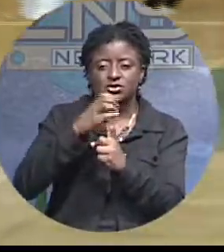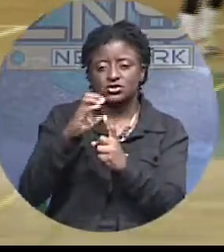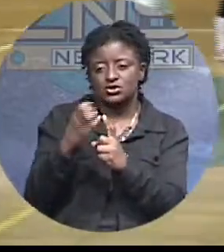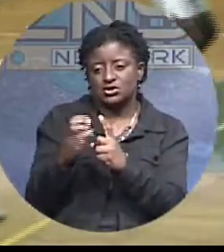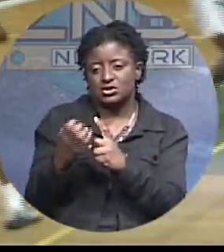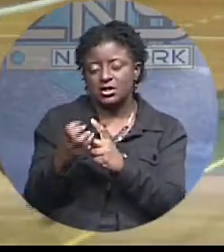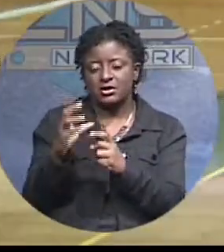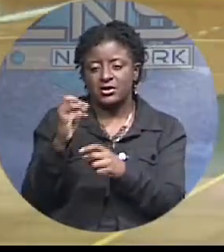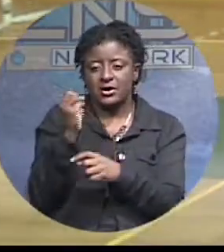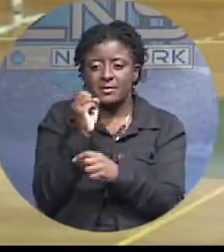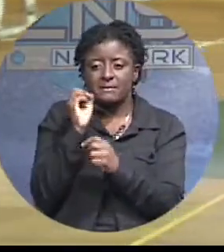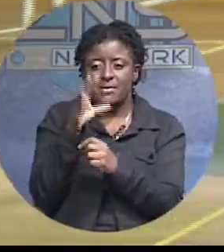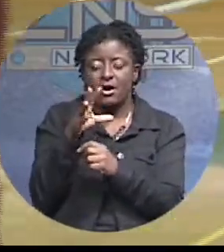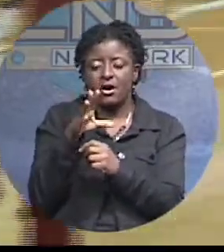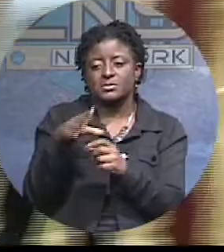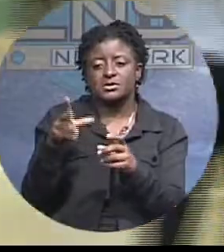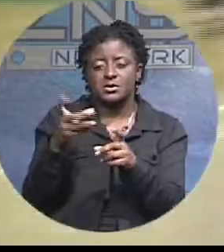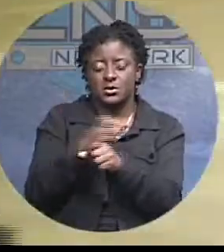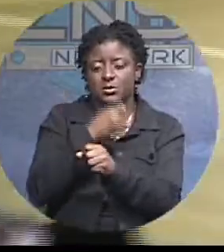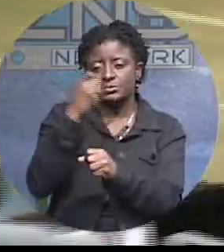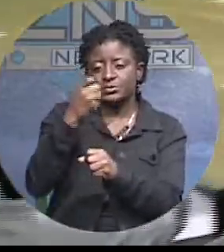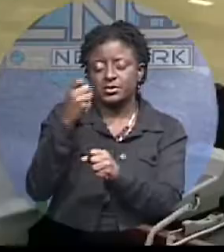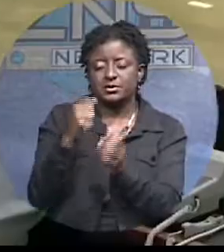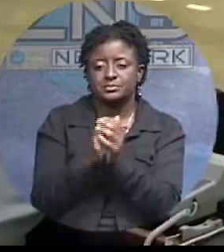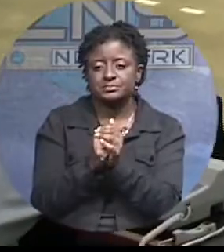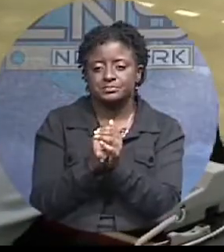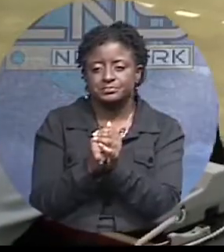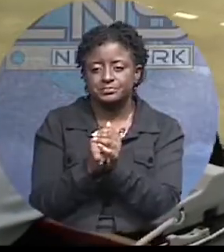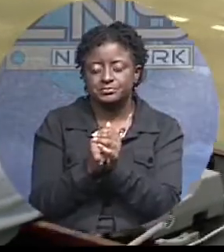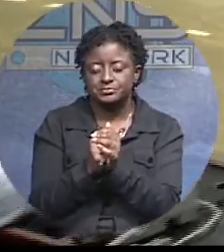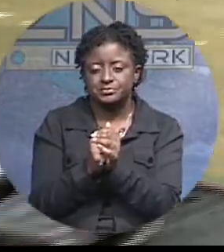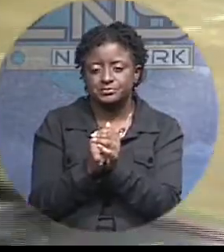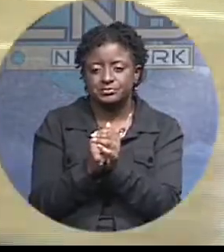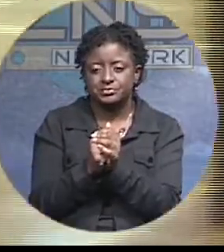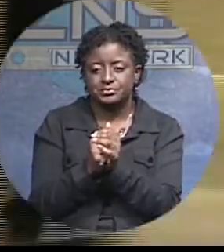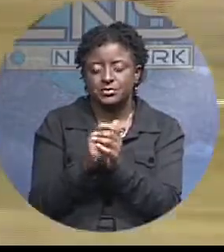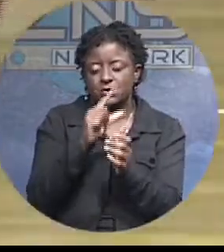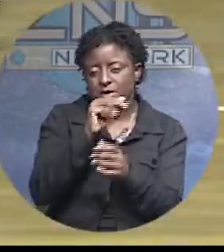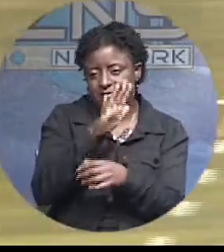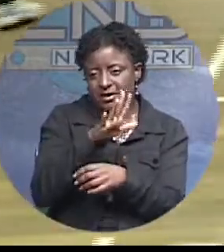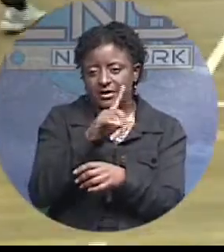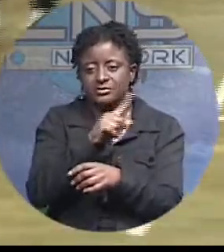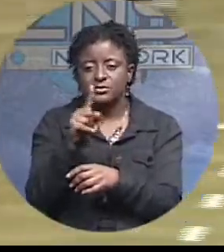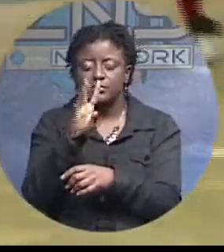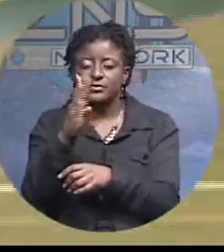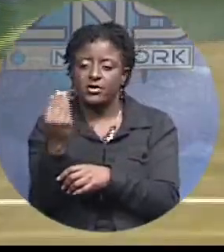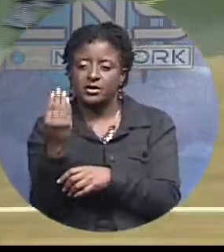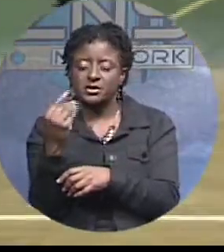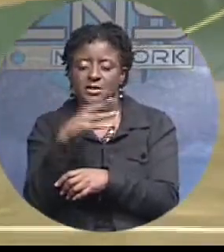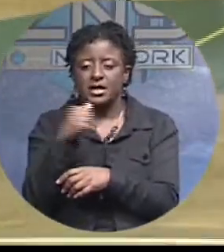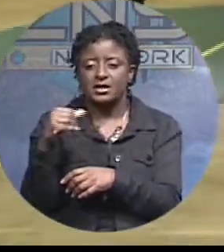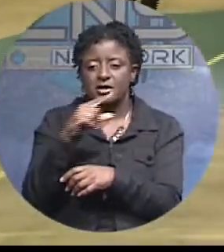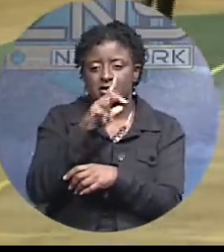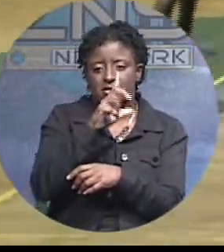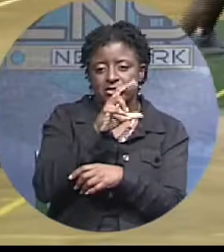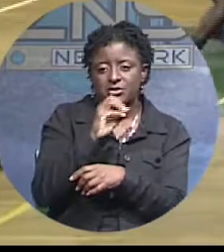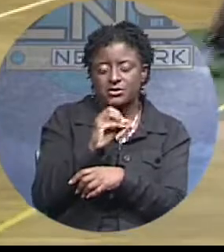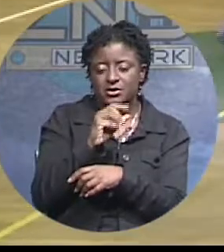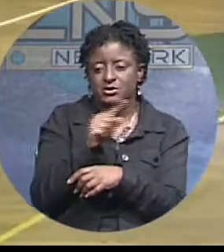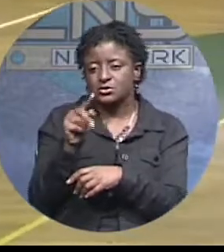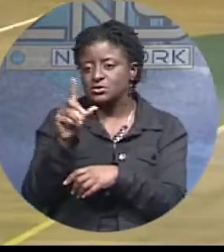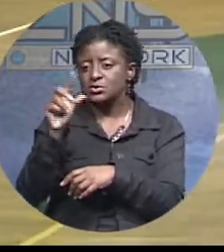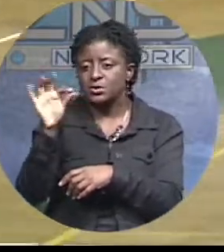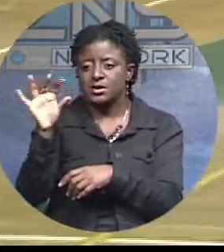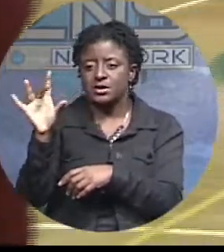would regroup and take the next two sets, 25-14 and 30-28, to start the season off on the right note. Charisse Bean and